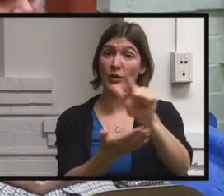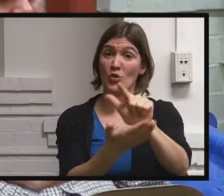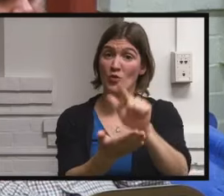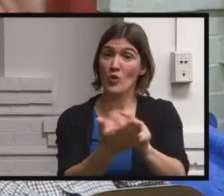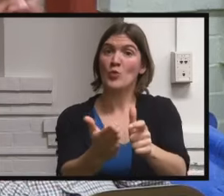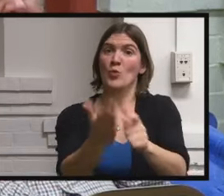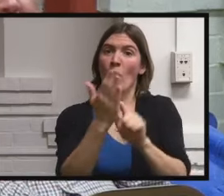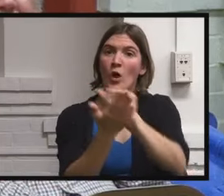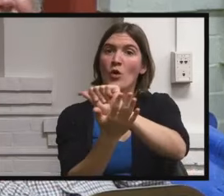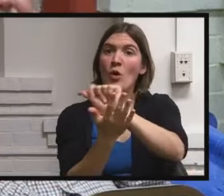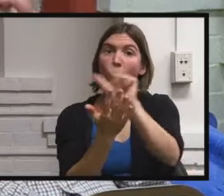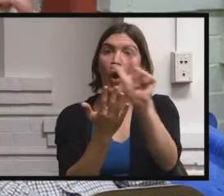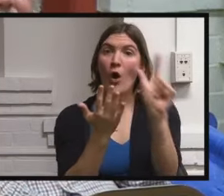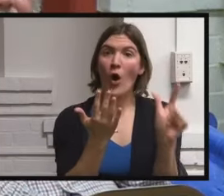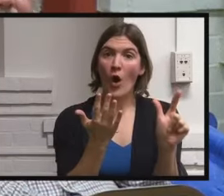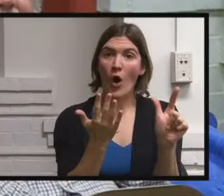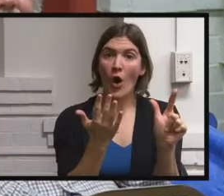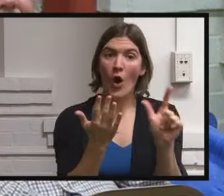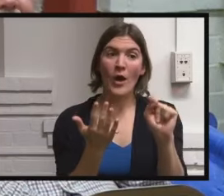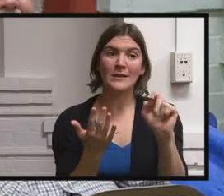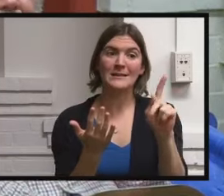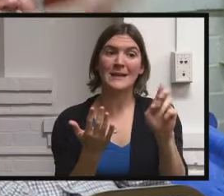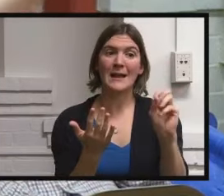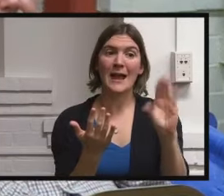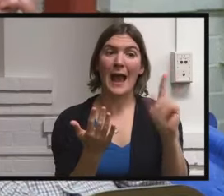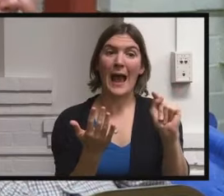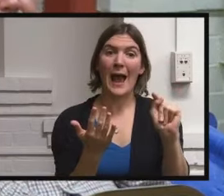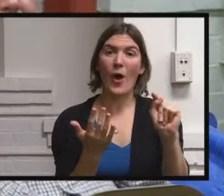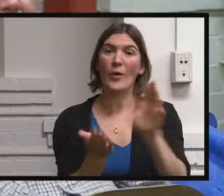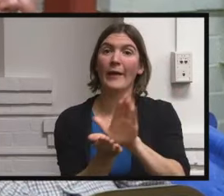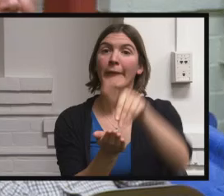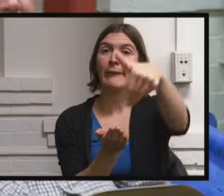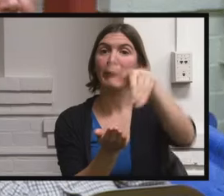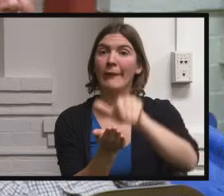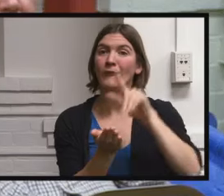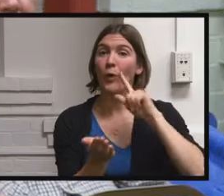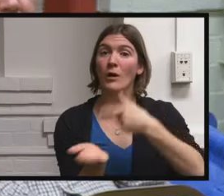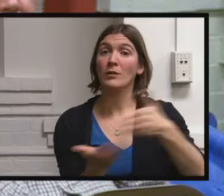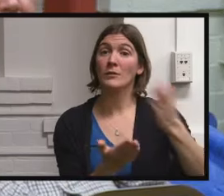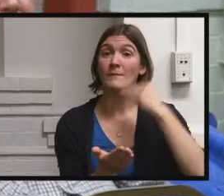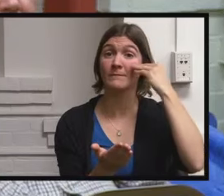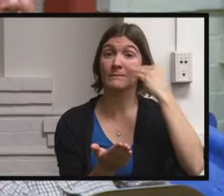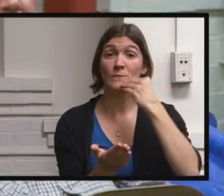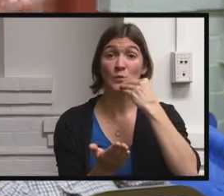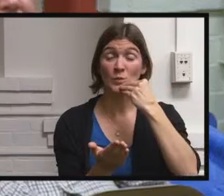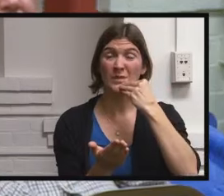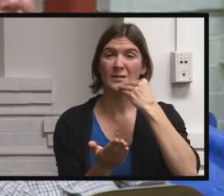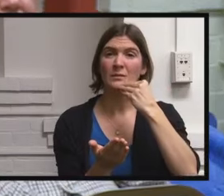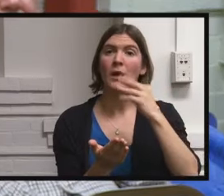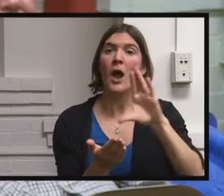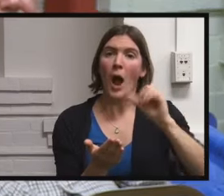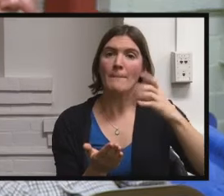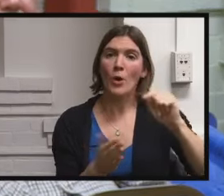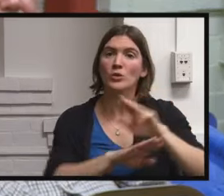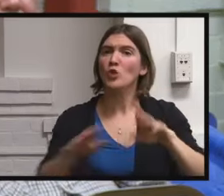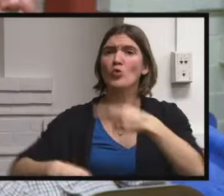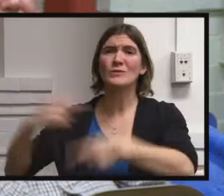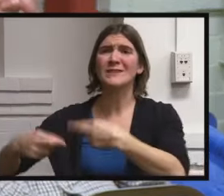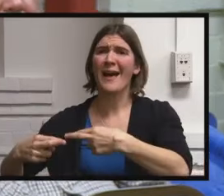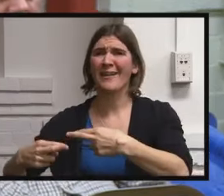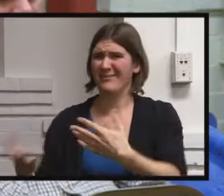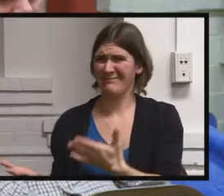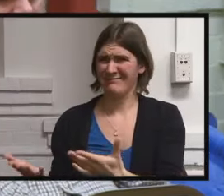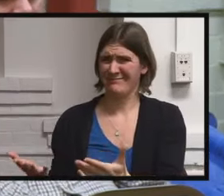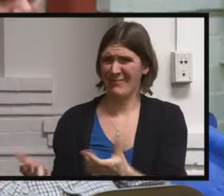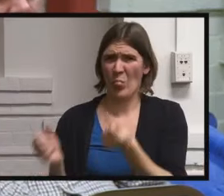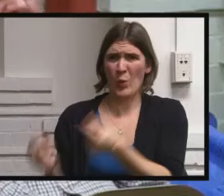requiring that all takeout containers produced in this town are compostable. Forget recycling, because